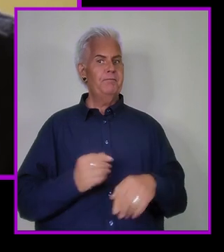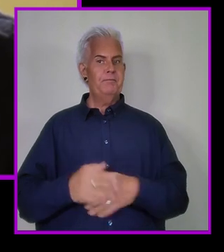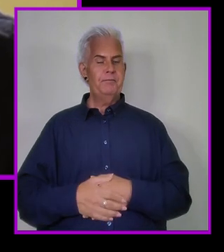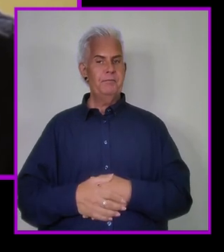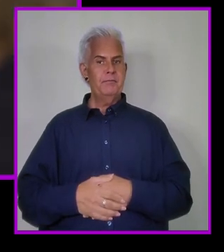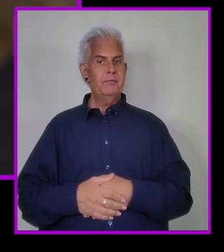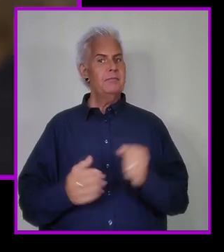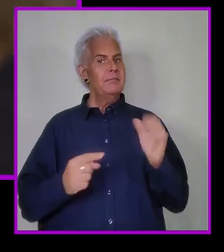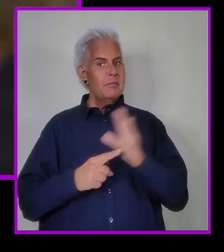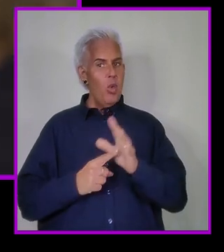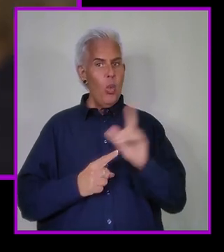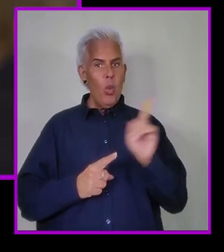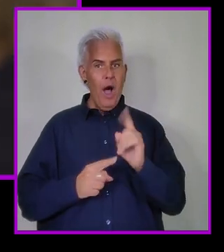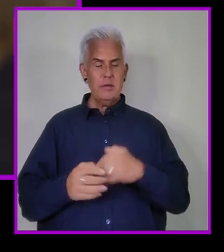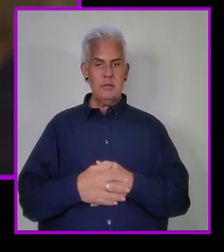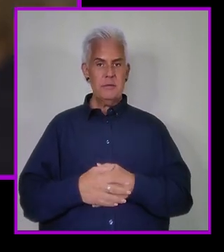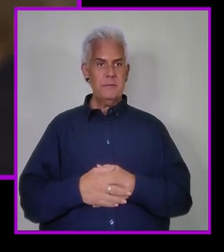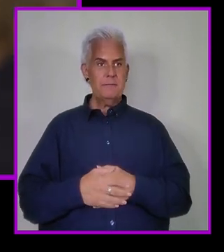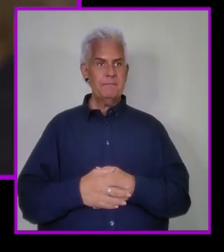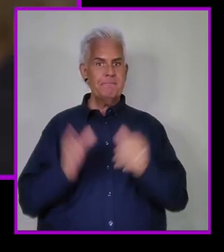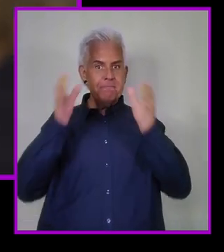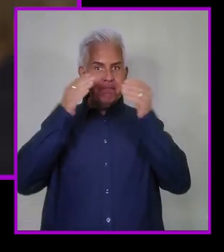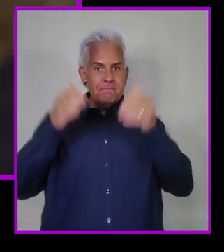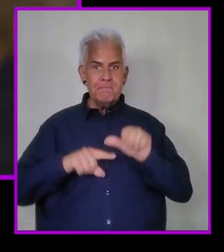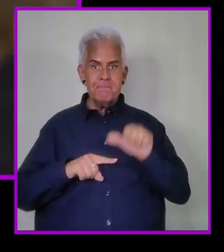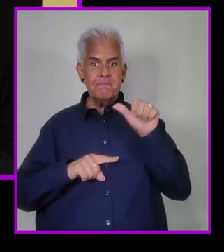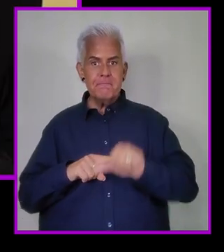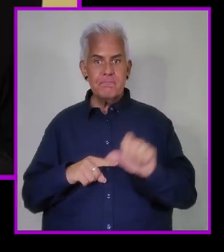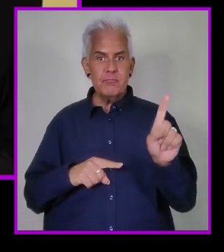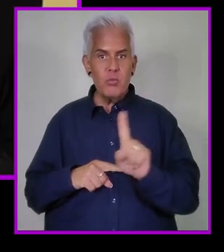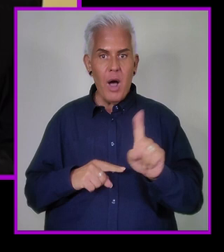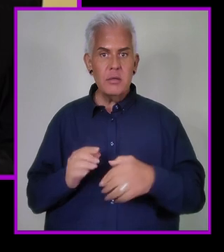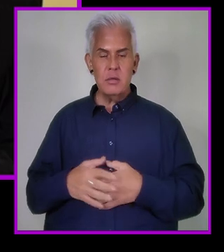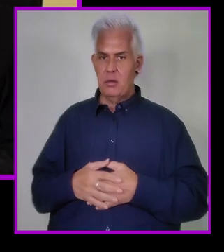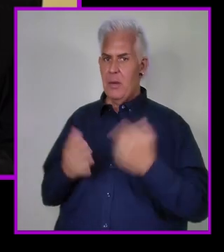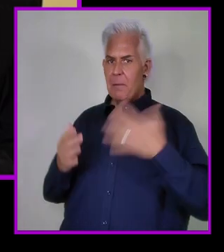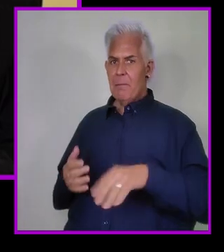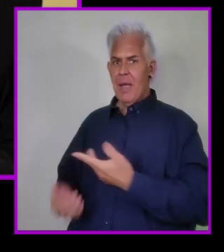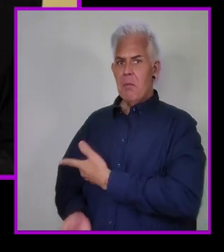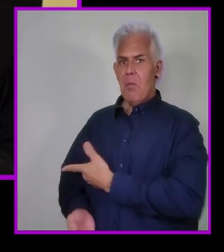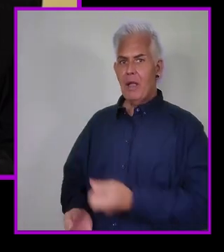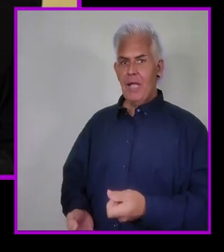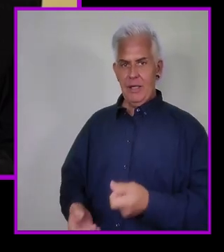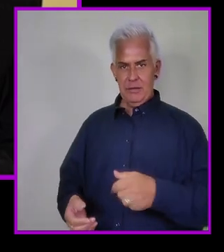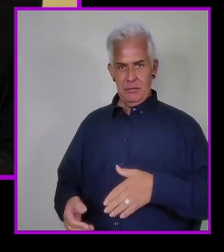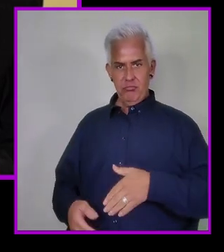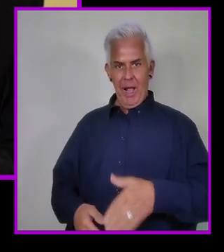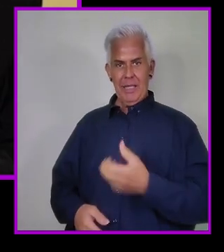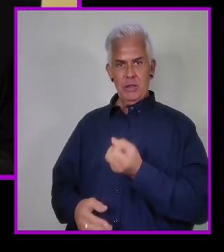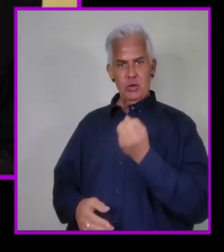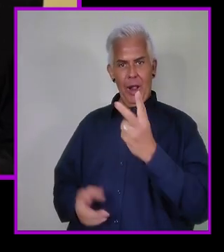The important thing is to focus on where do we go from here. But we had a blood test at 12 weeks. She